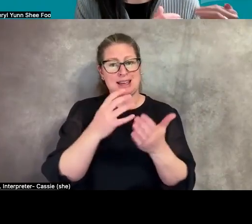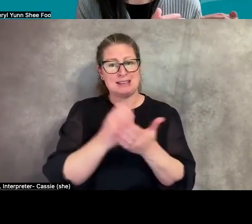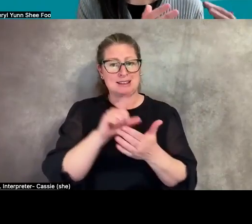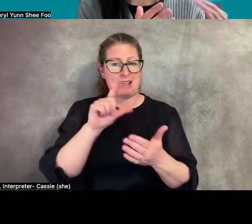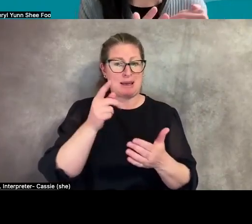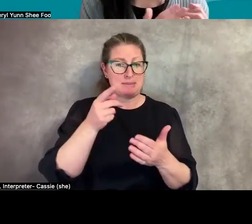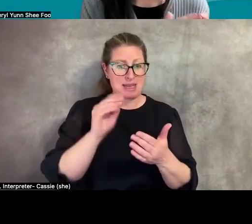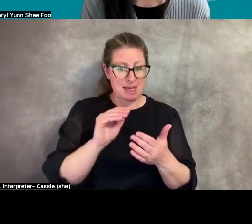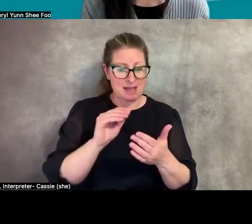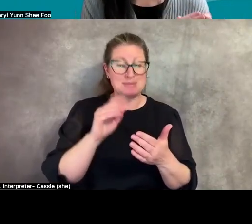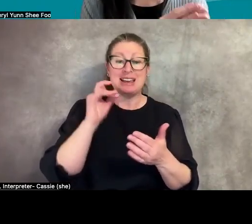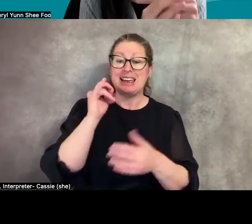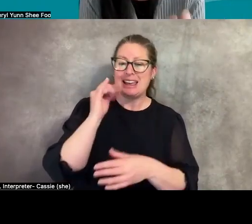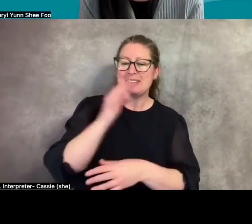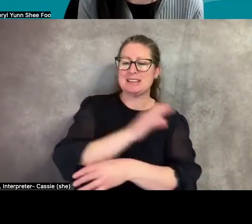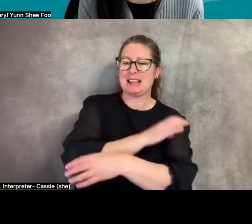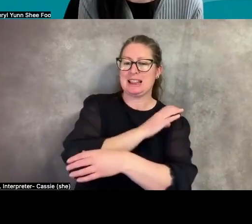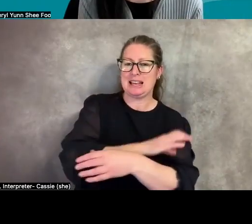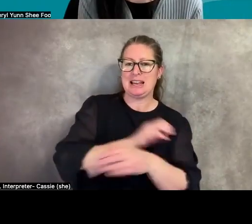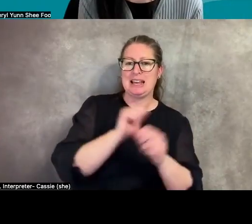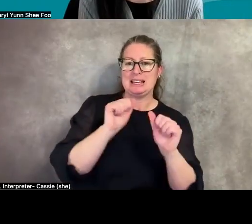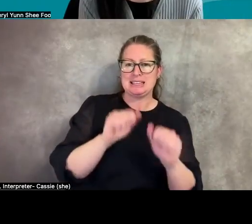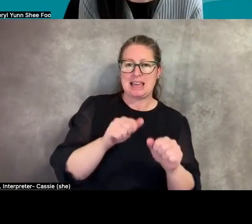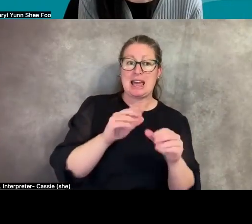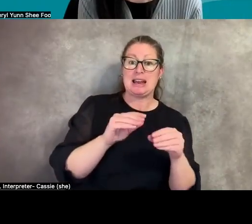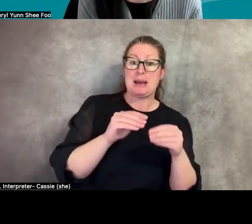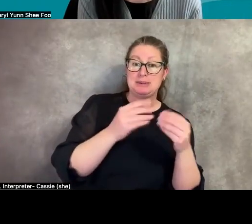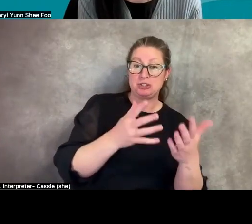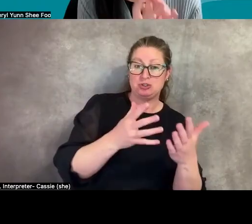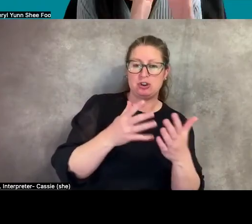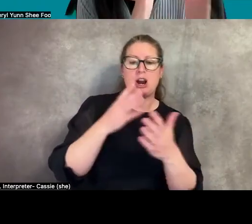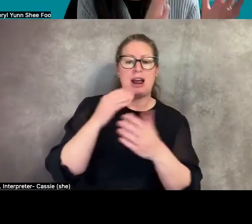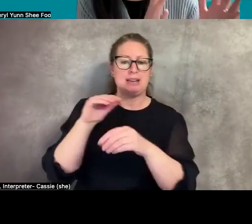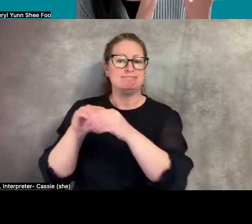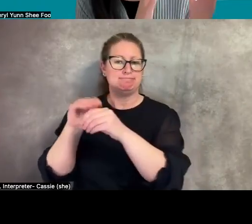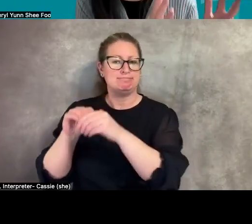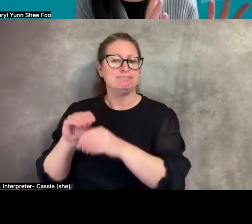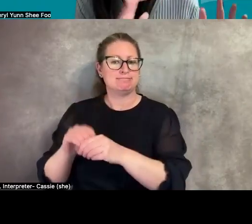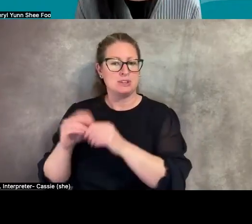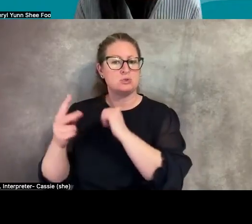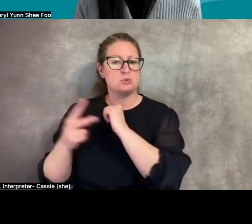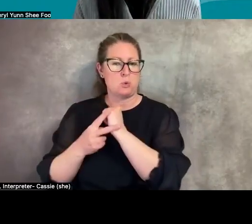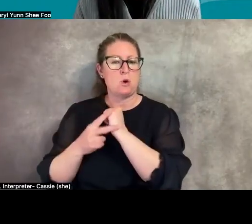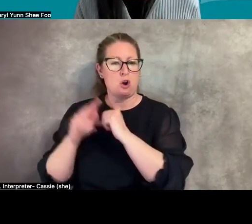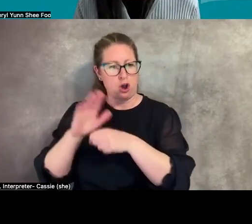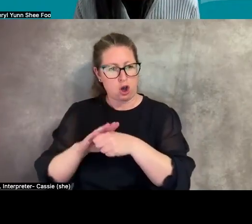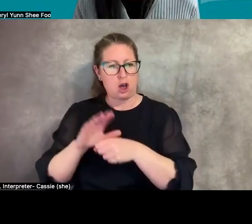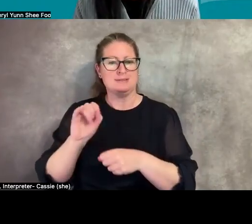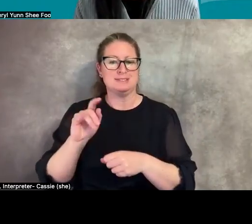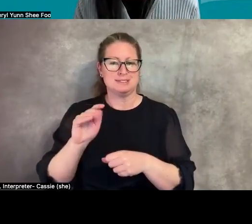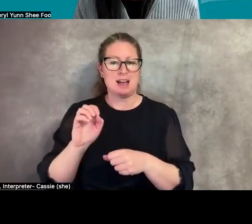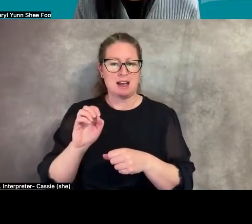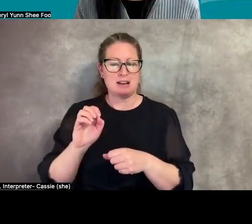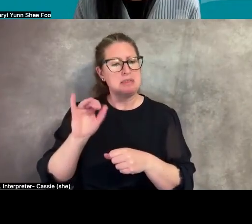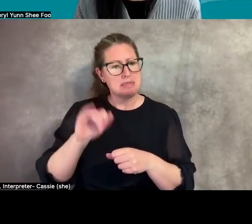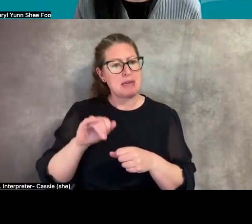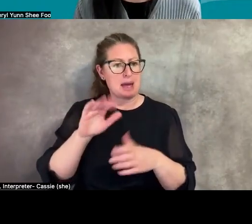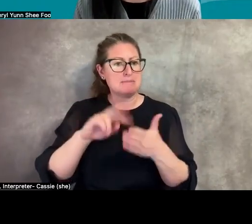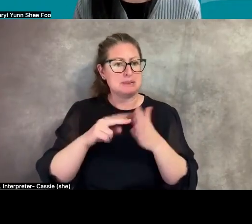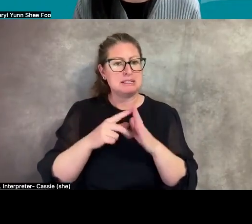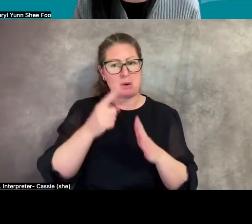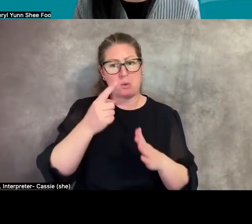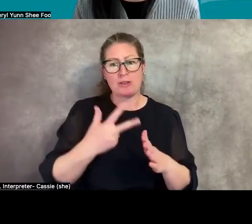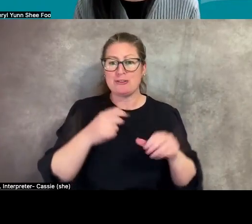a clinic can both administer and store the medications on site, right? And that's about 1/3 of the sites for